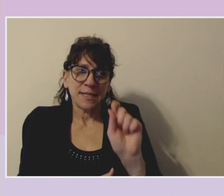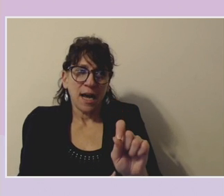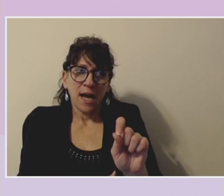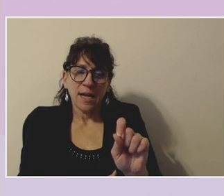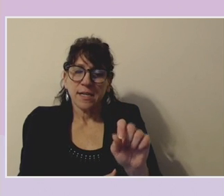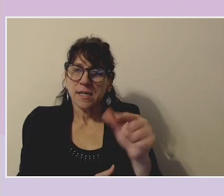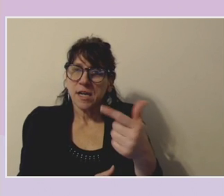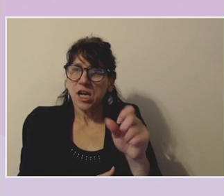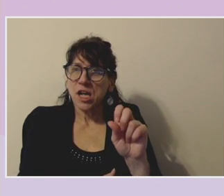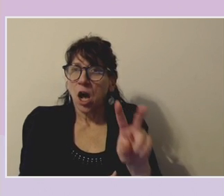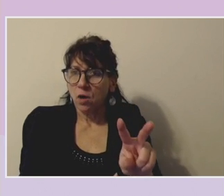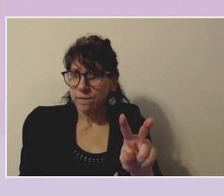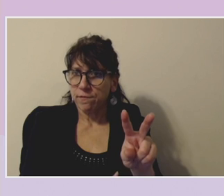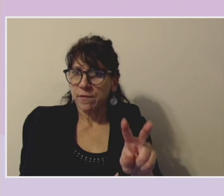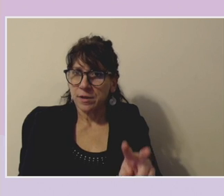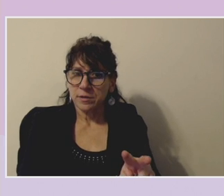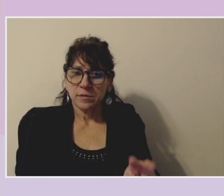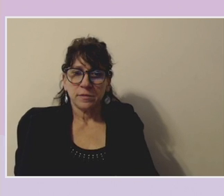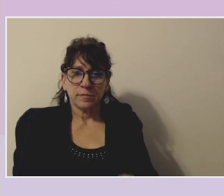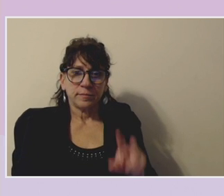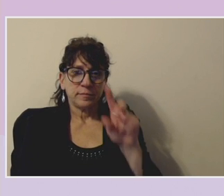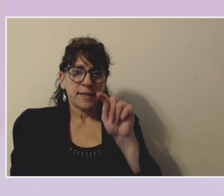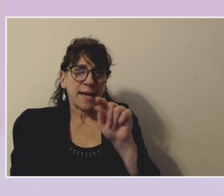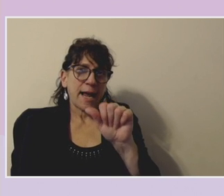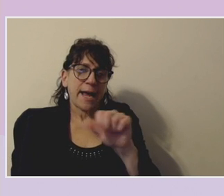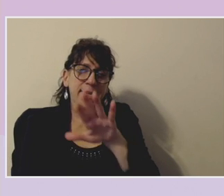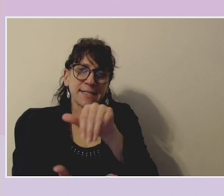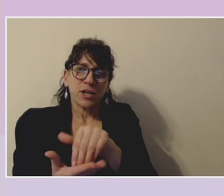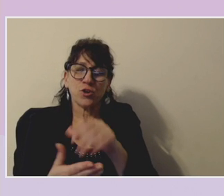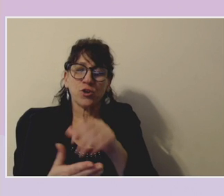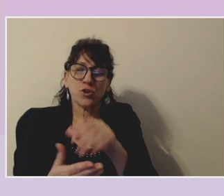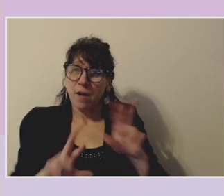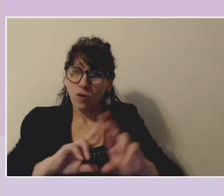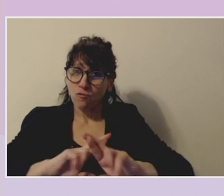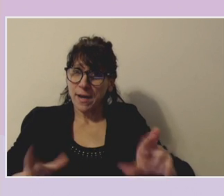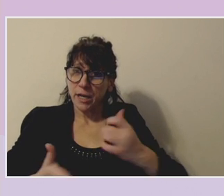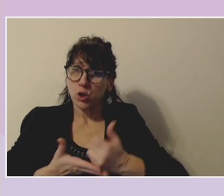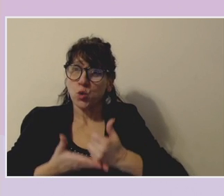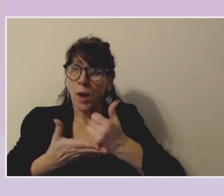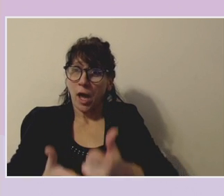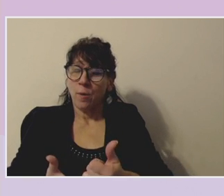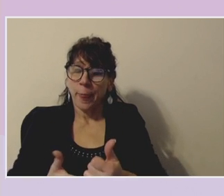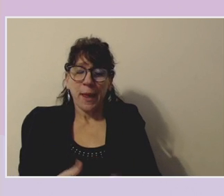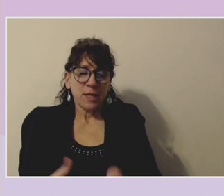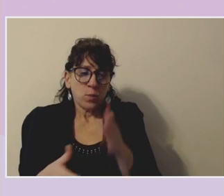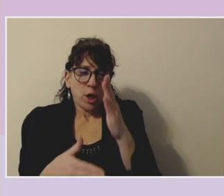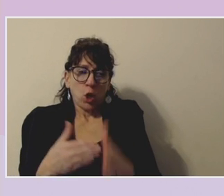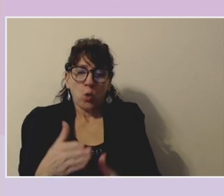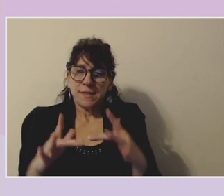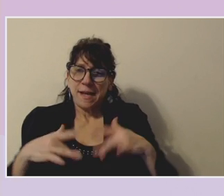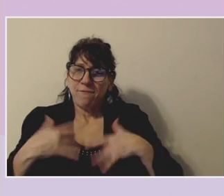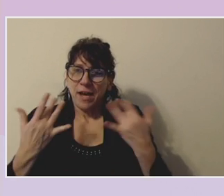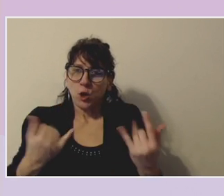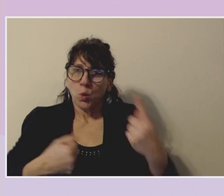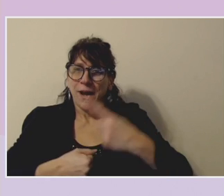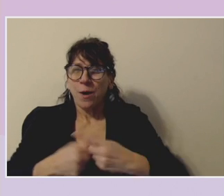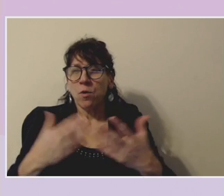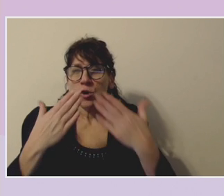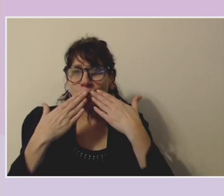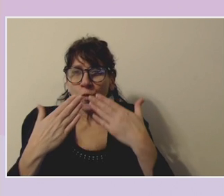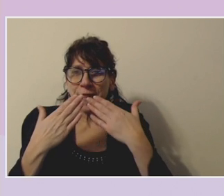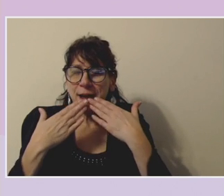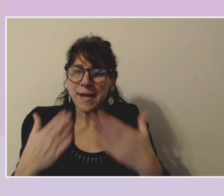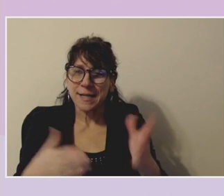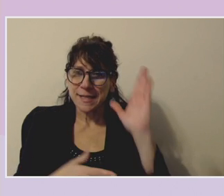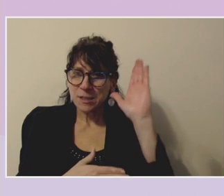schoolbasedservices@hhs.gov. TA Center staff are ready to help. As we close out our event today, I want to thank our speakers,